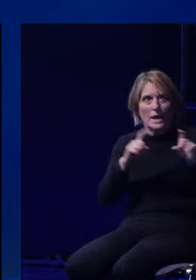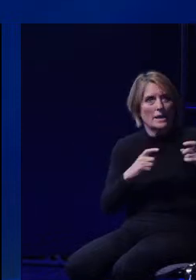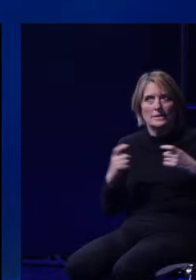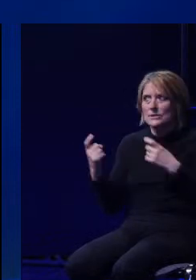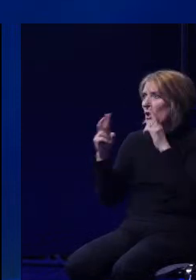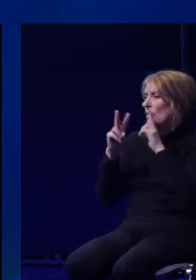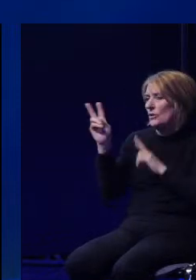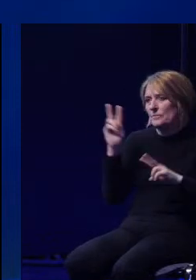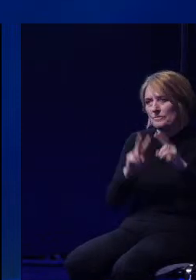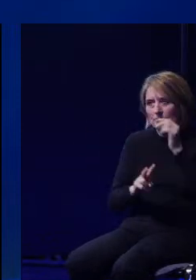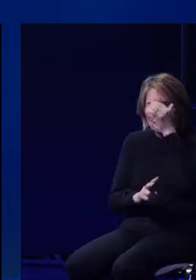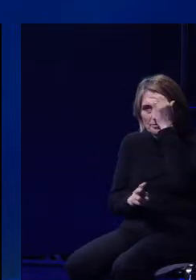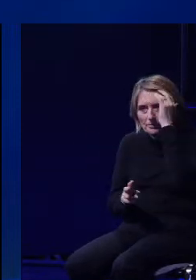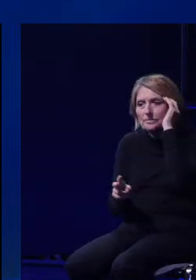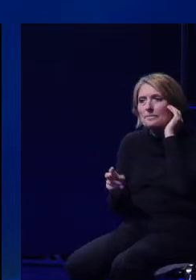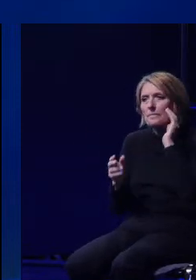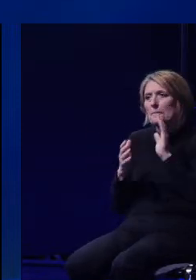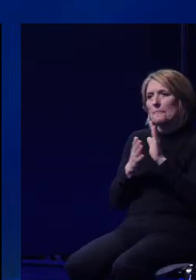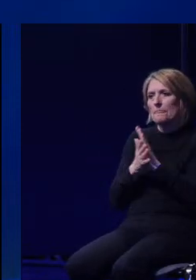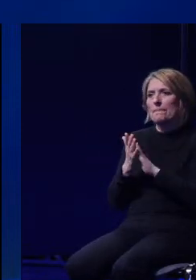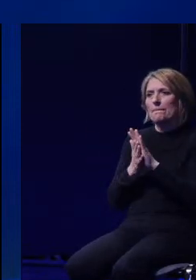do. And